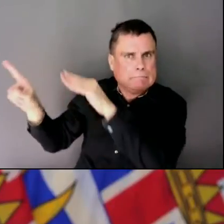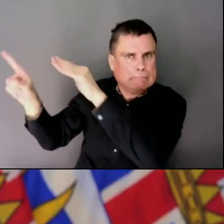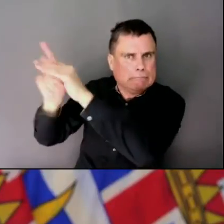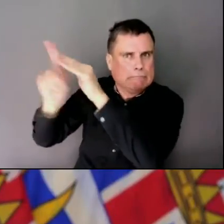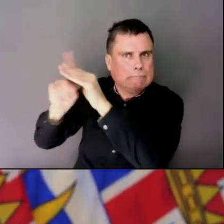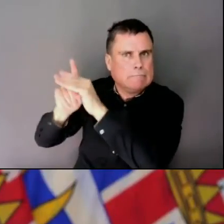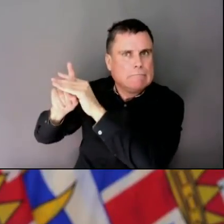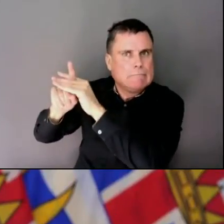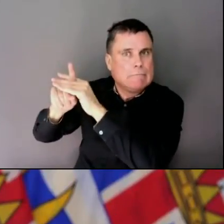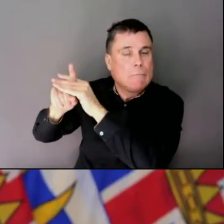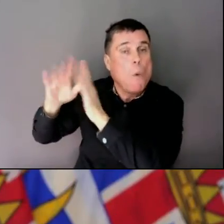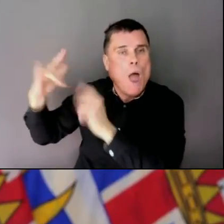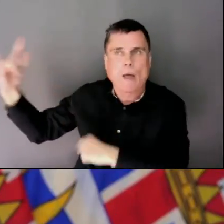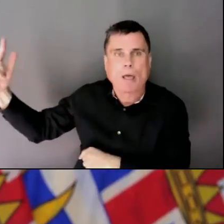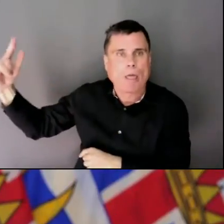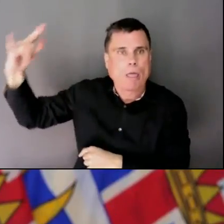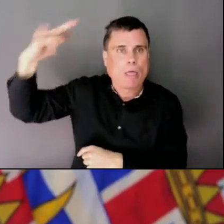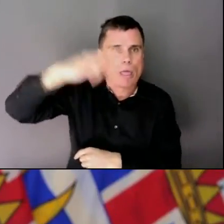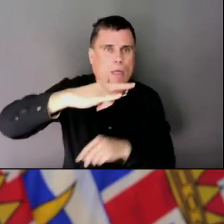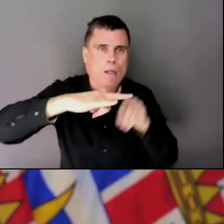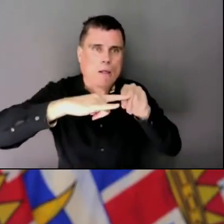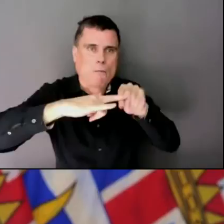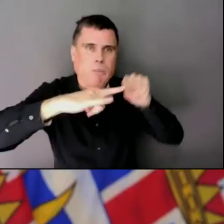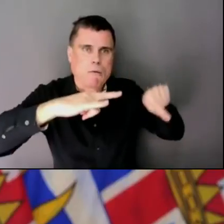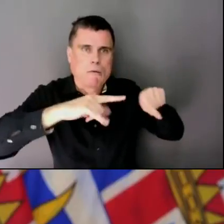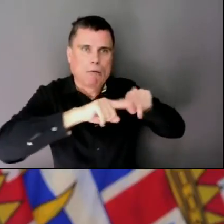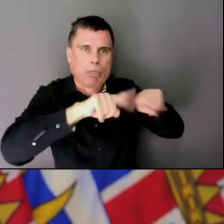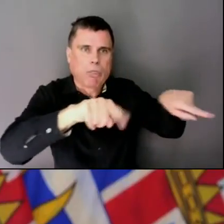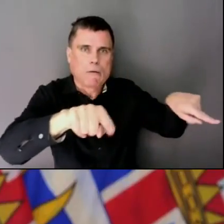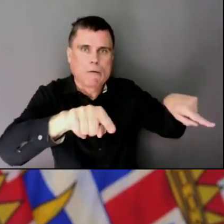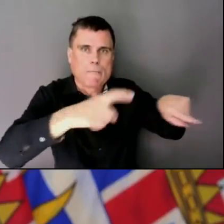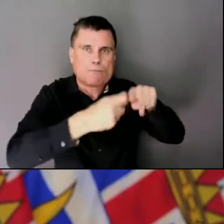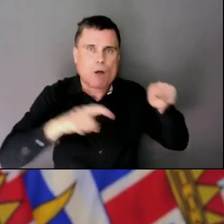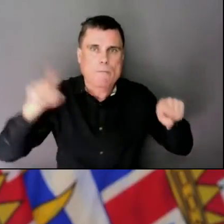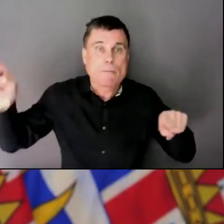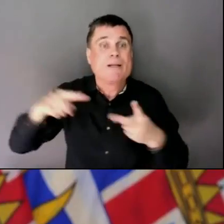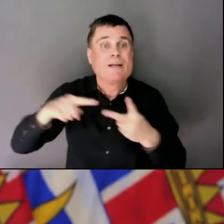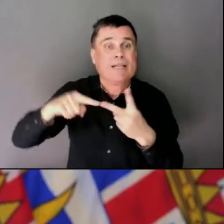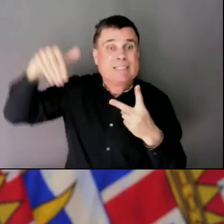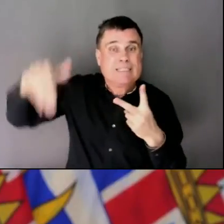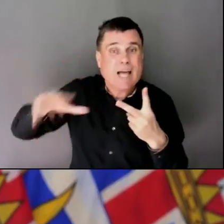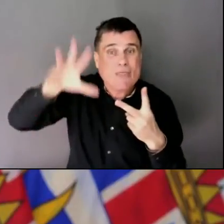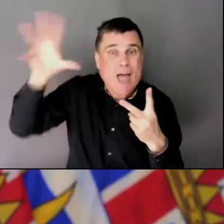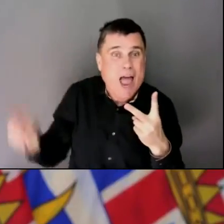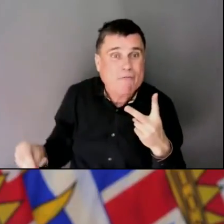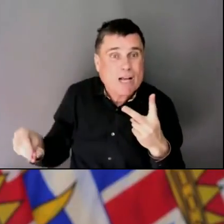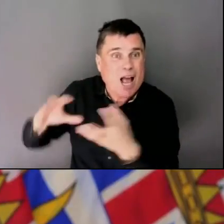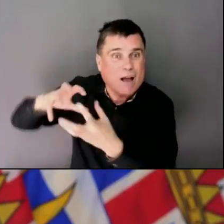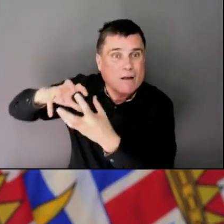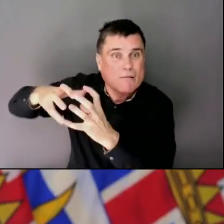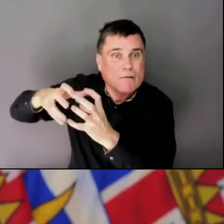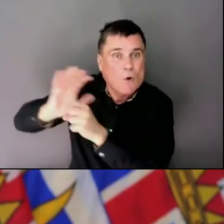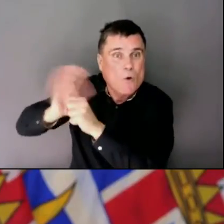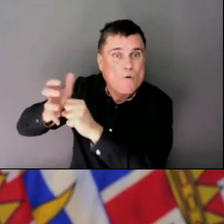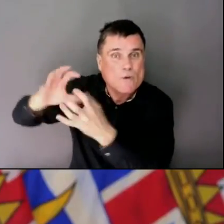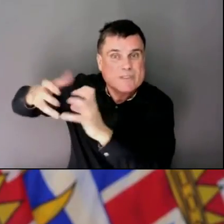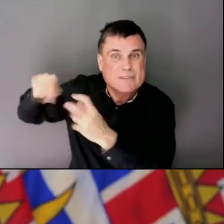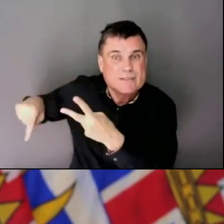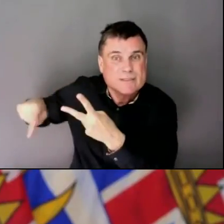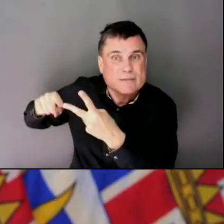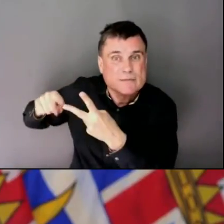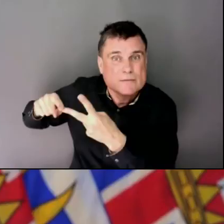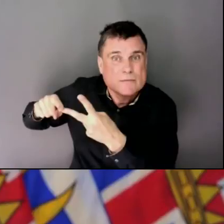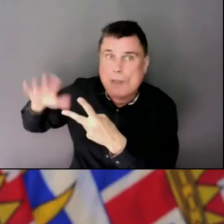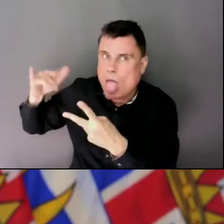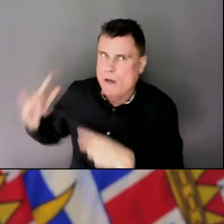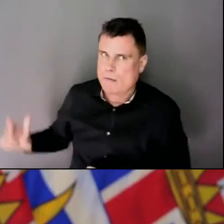cases of the South African variant, which are not yet travel, not associated with travel that we can tell. So those are concerning. If we